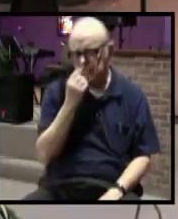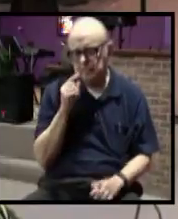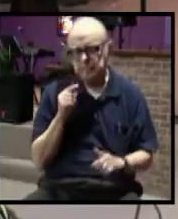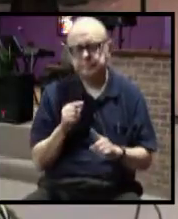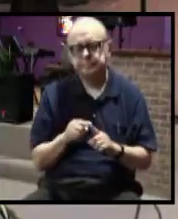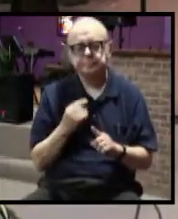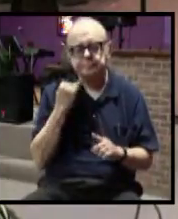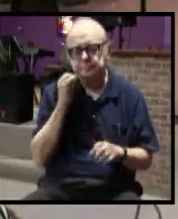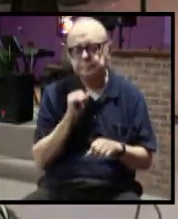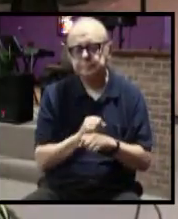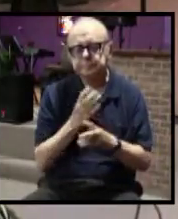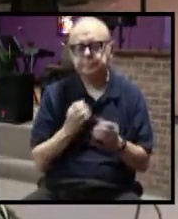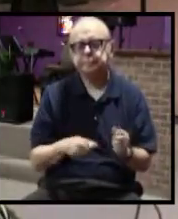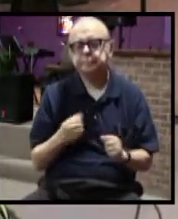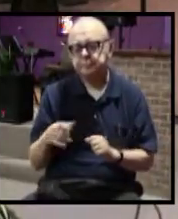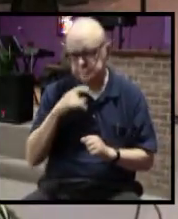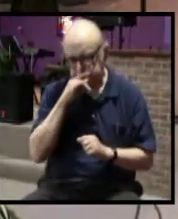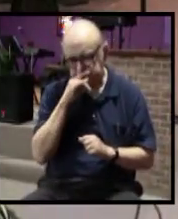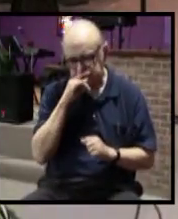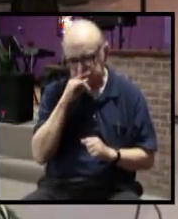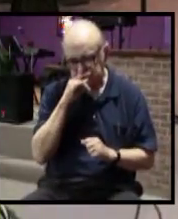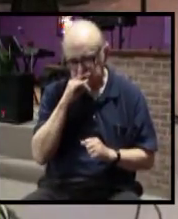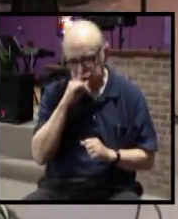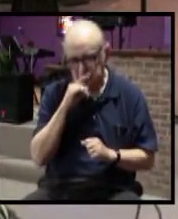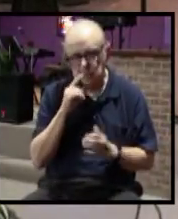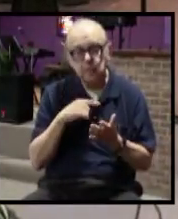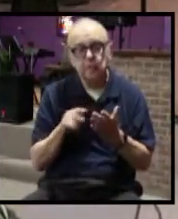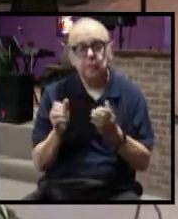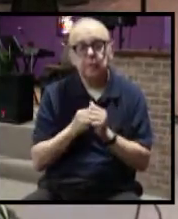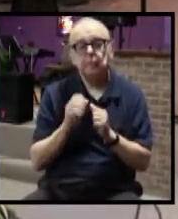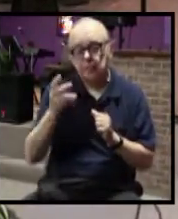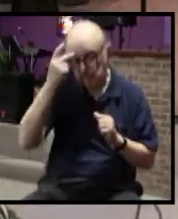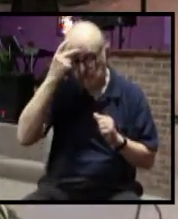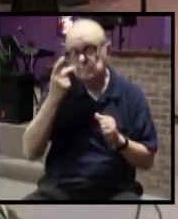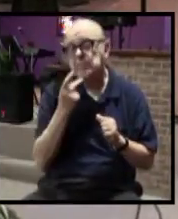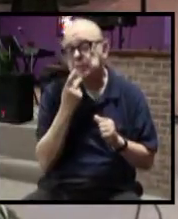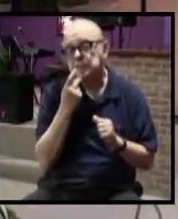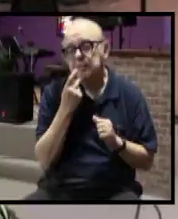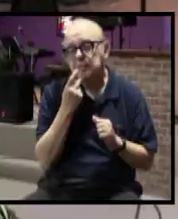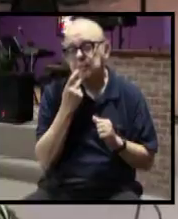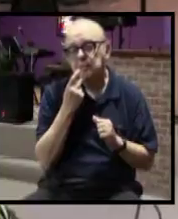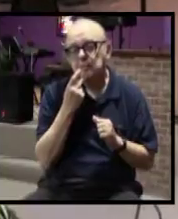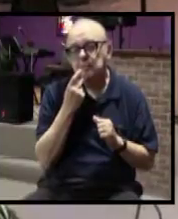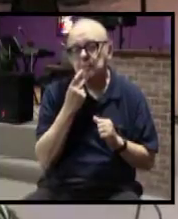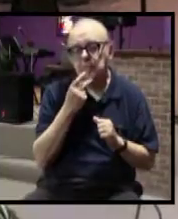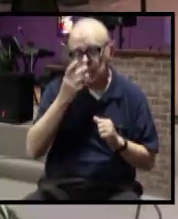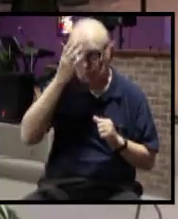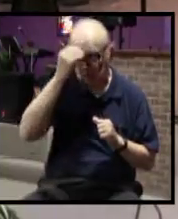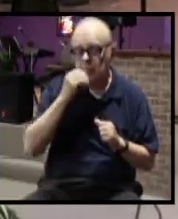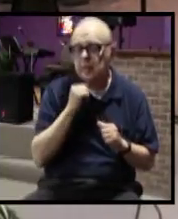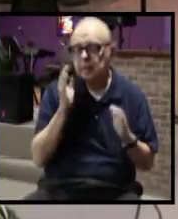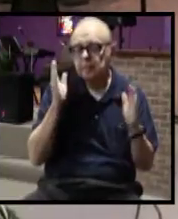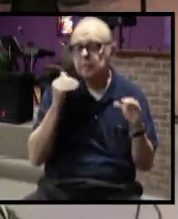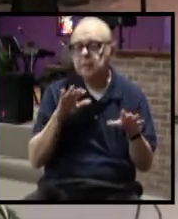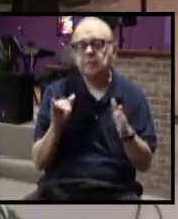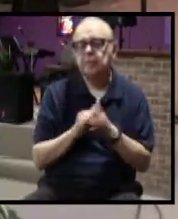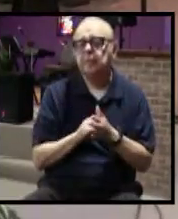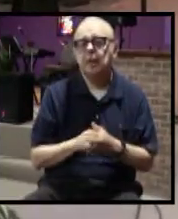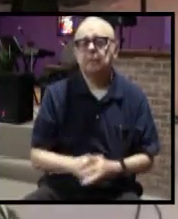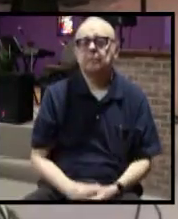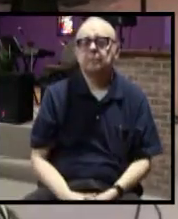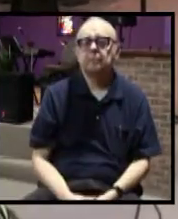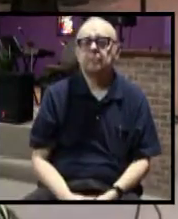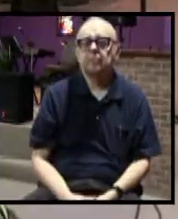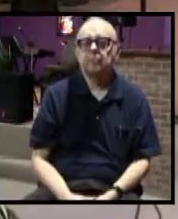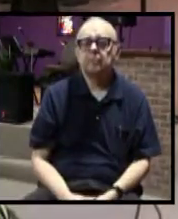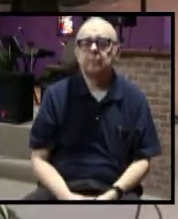You can sleep there until, and if that doesn't work out, some of the other kids are checking with their parents. He didn't expect them